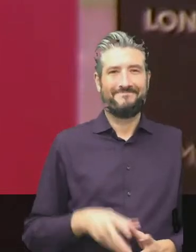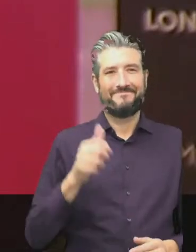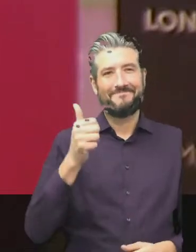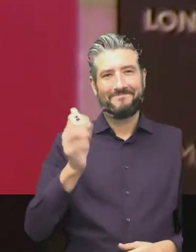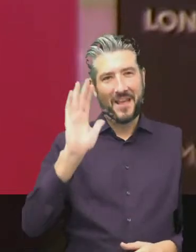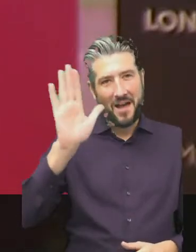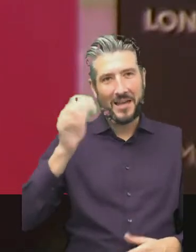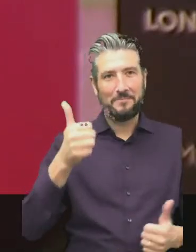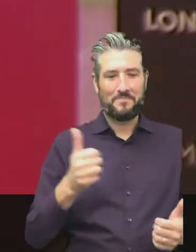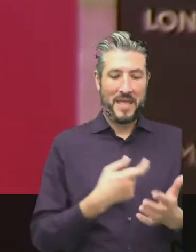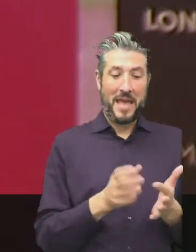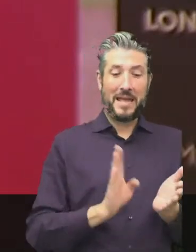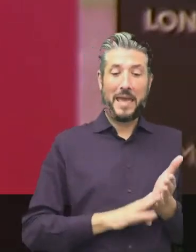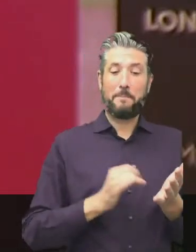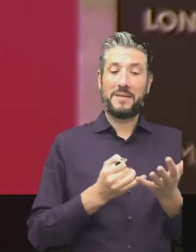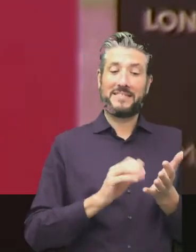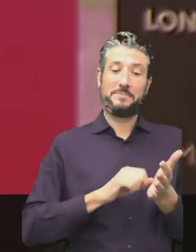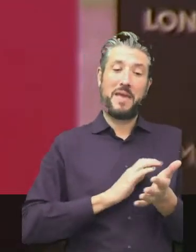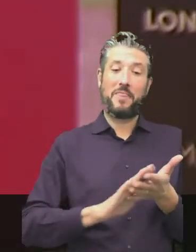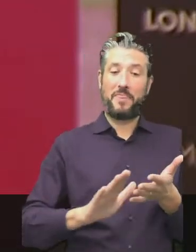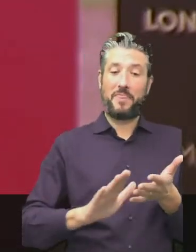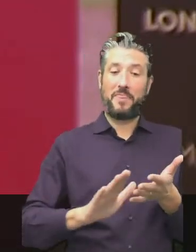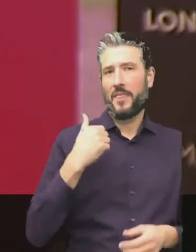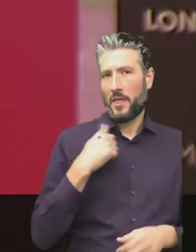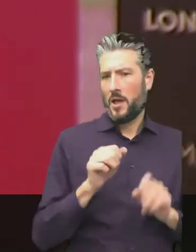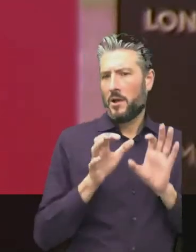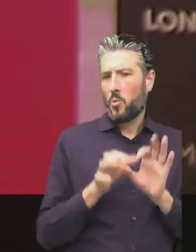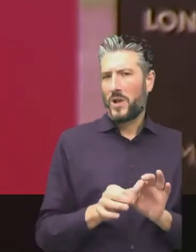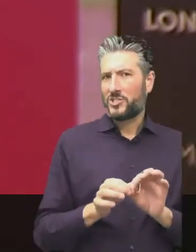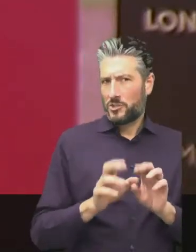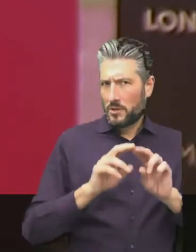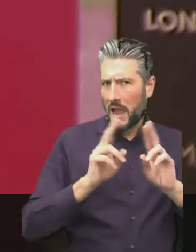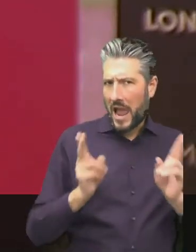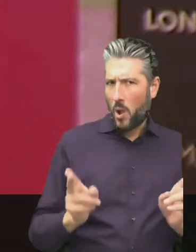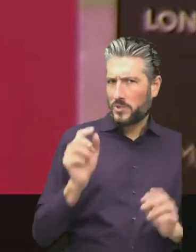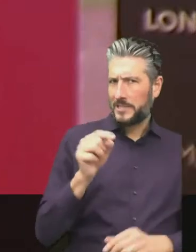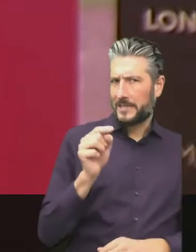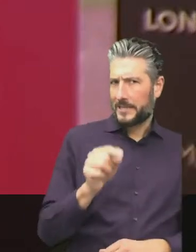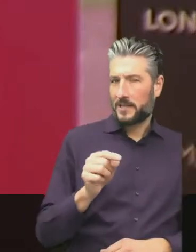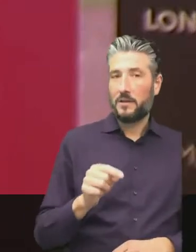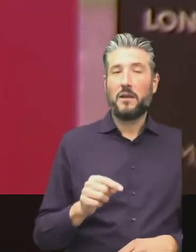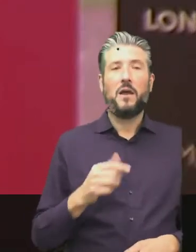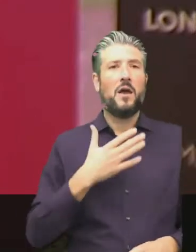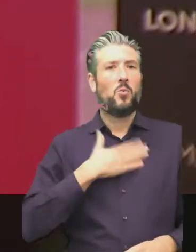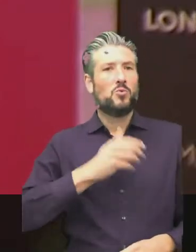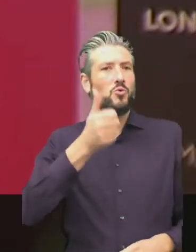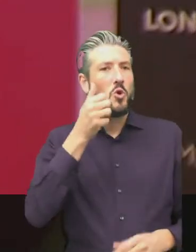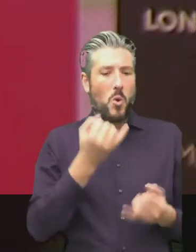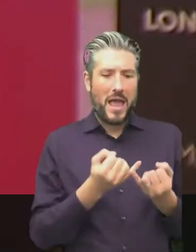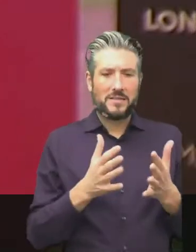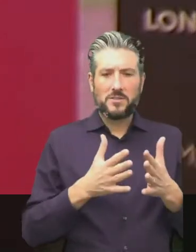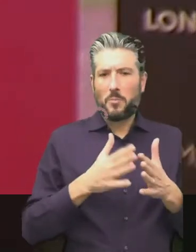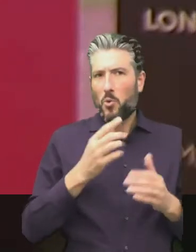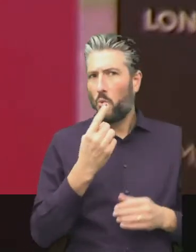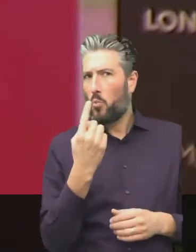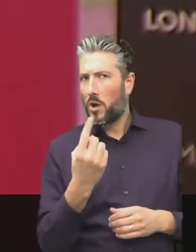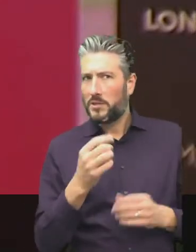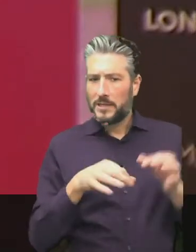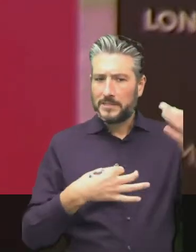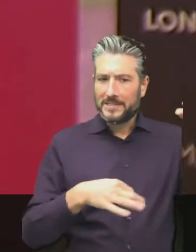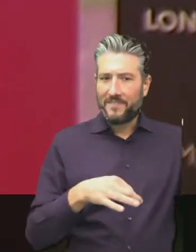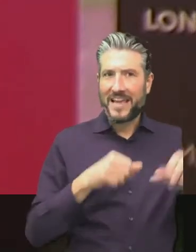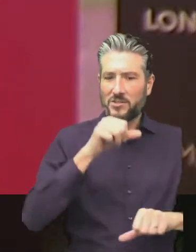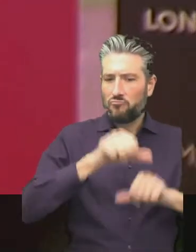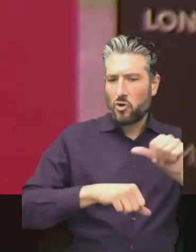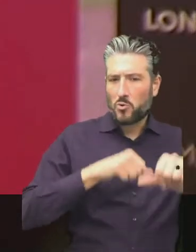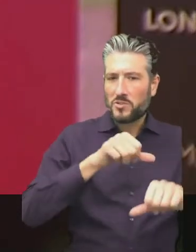Smith. My question is related to housing. A new government legislation, EWS1 certification process, requires all blocks of flats over 5